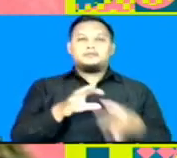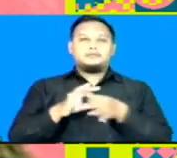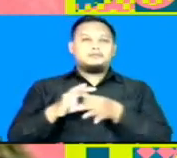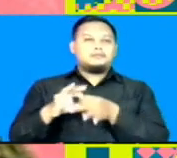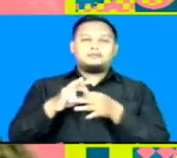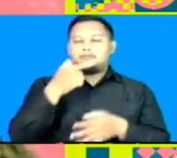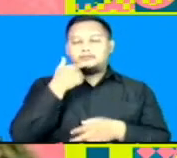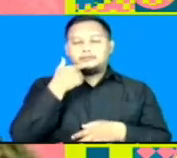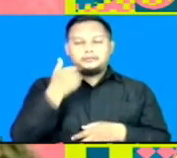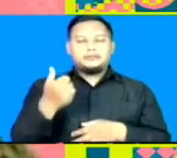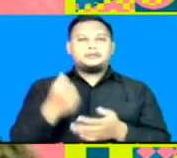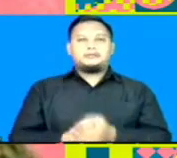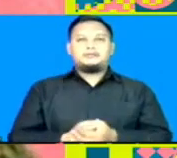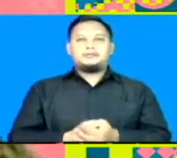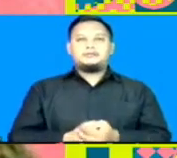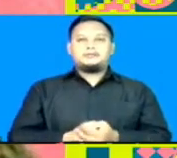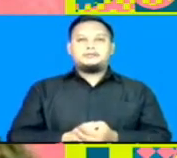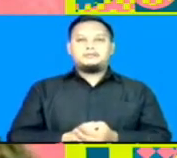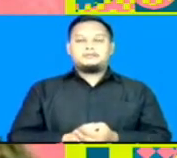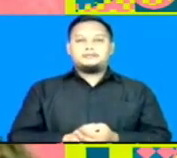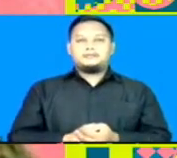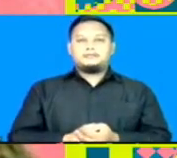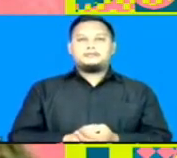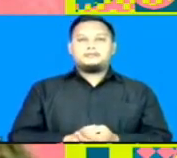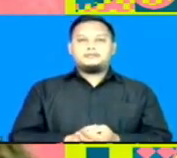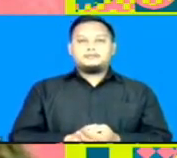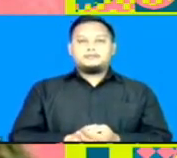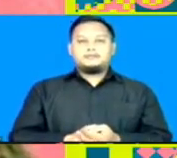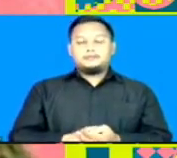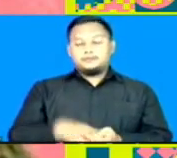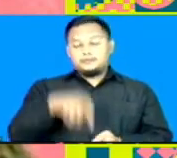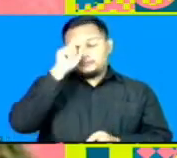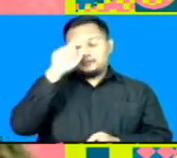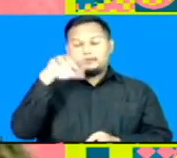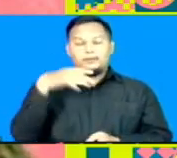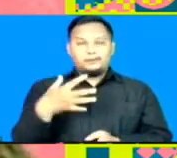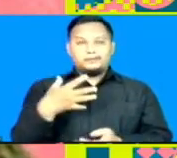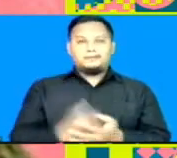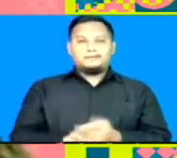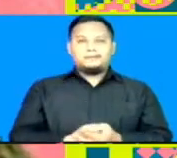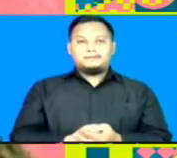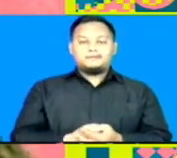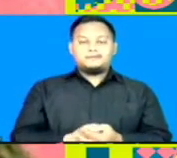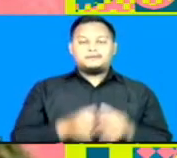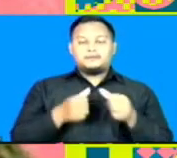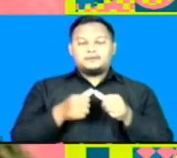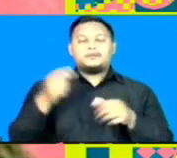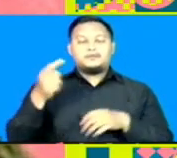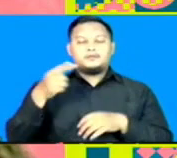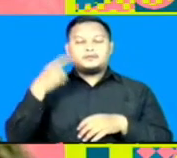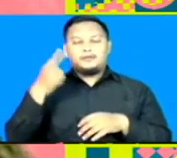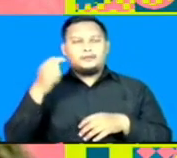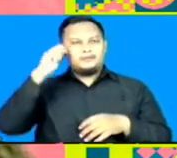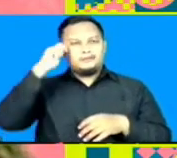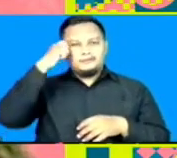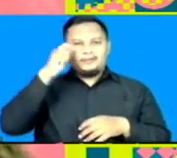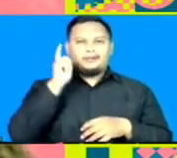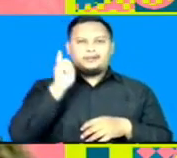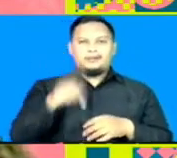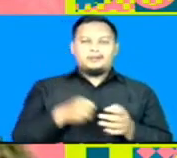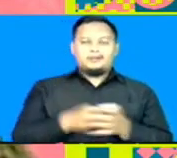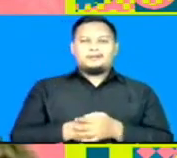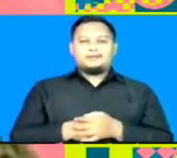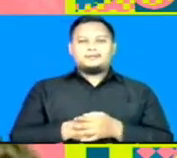to reinvigorate multilateralism under the recalled commitments of the United Nations 75th Anniversary